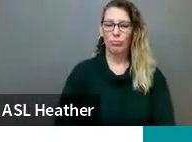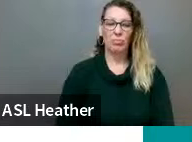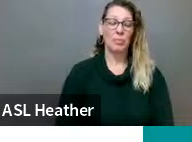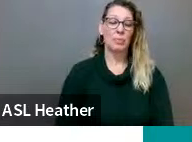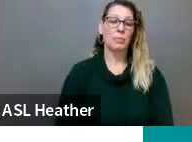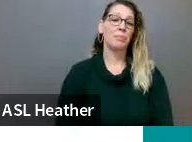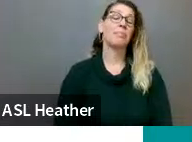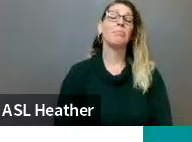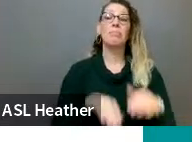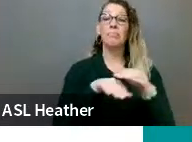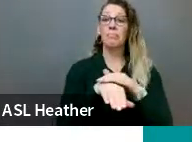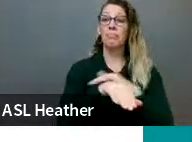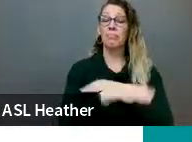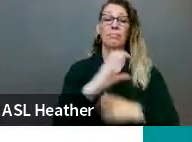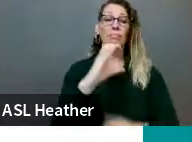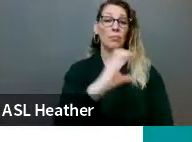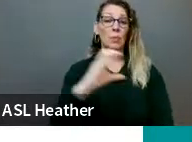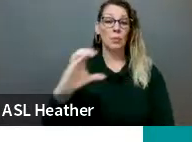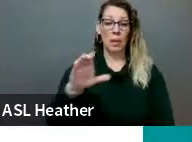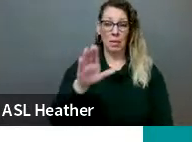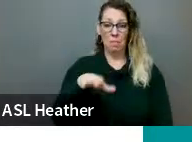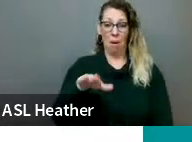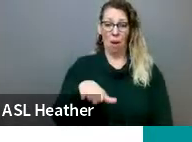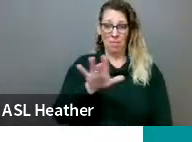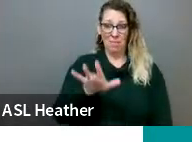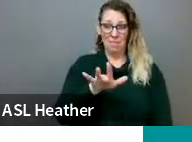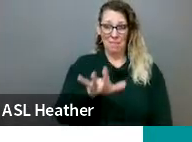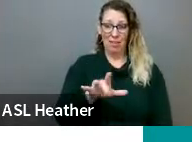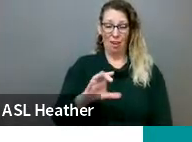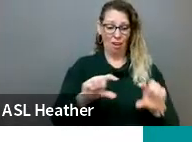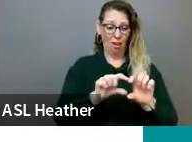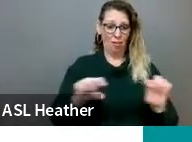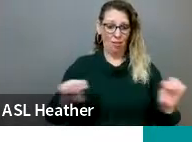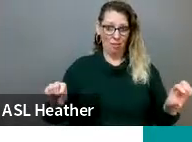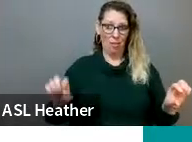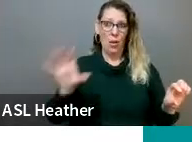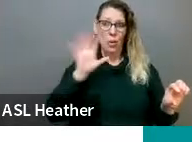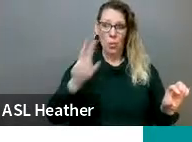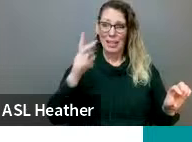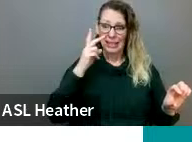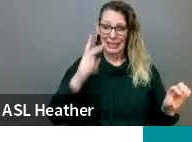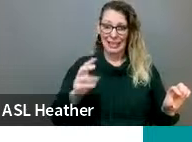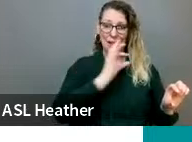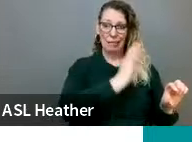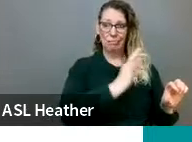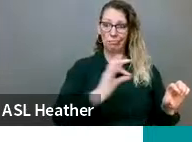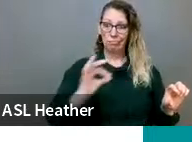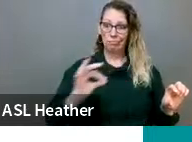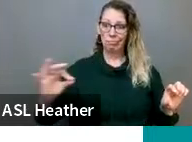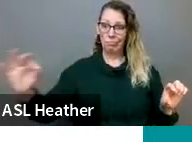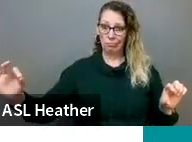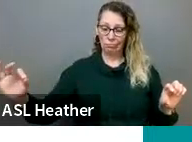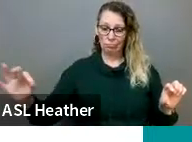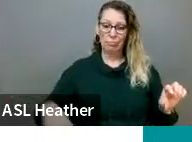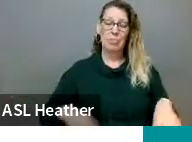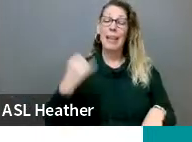To access closed captions, at the bottom middle of your screen, you should see a menu of options. If you can't see the